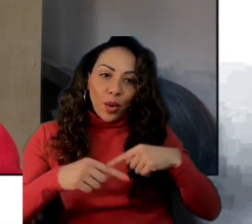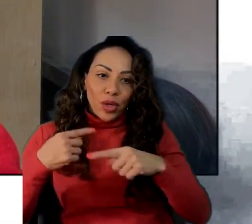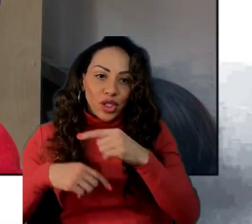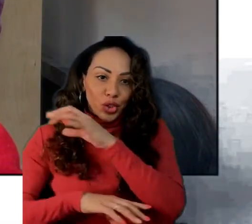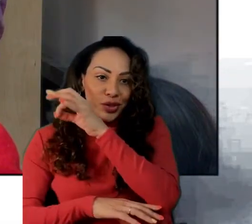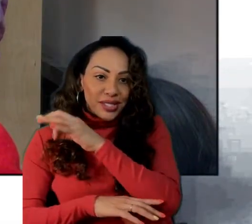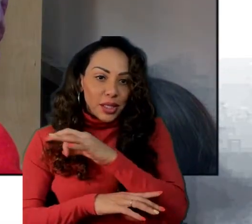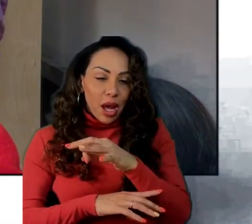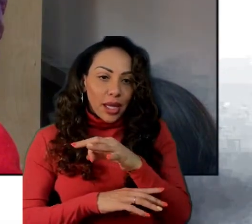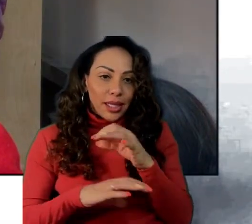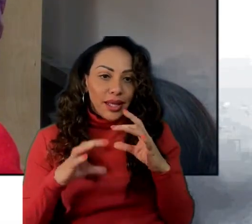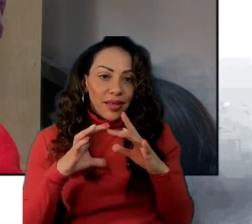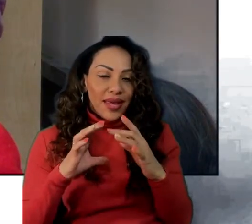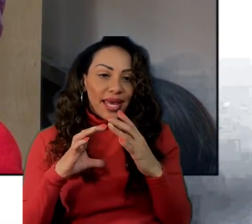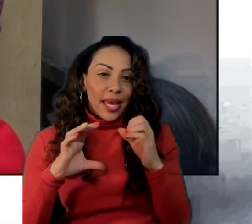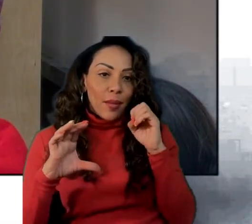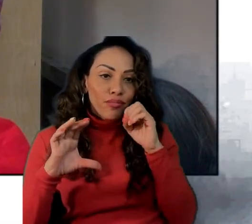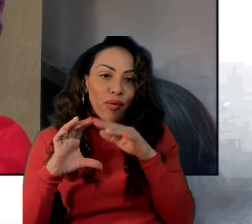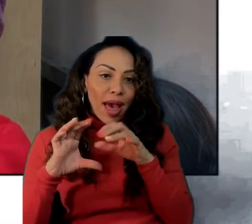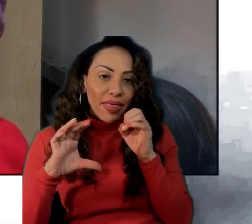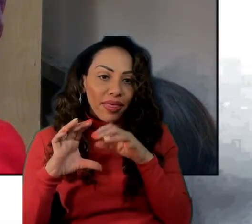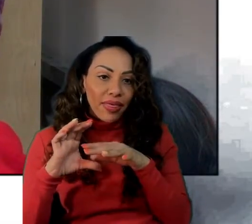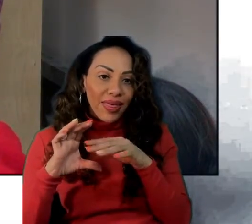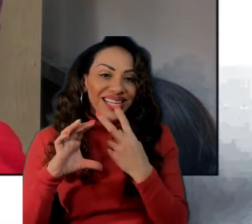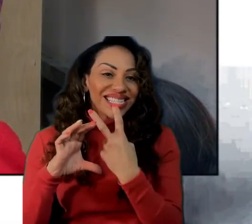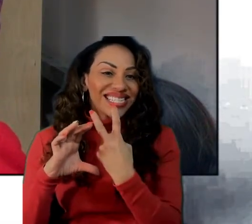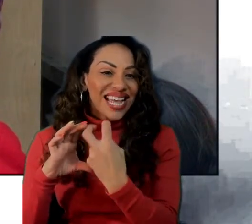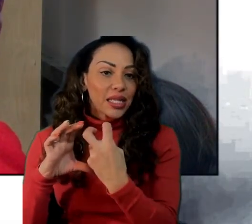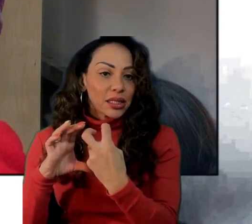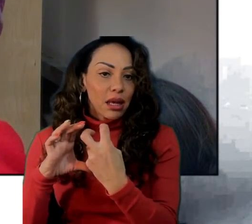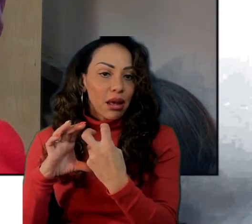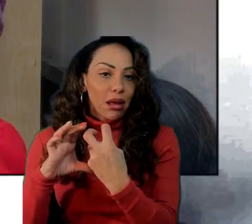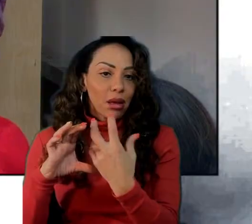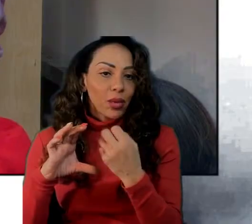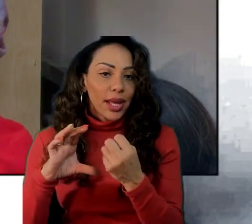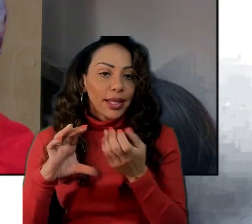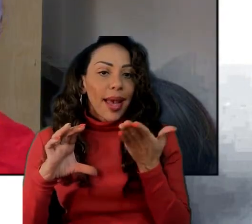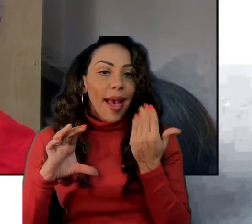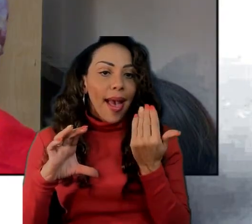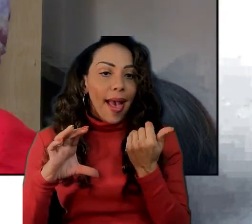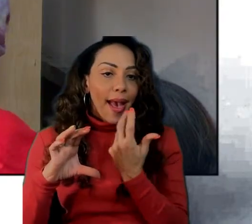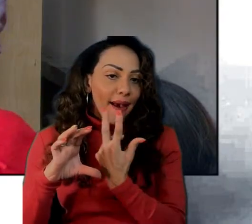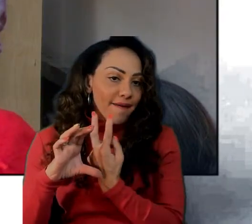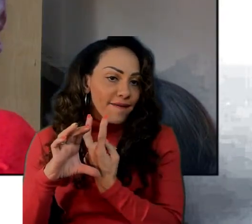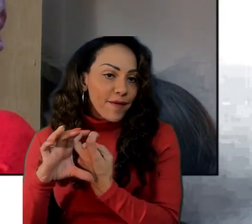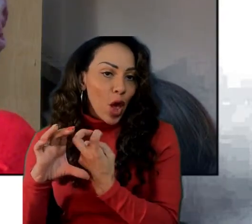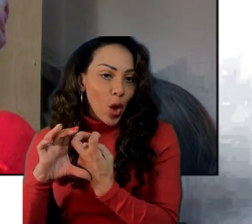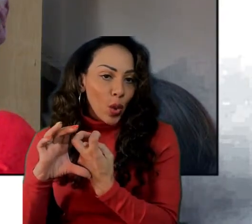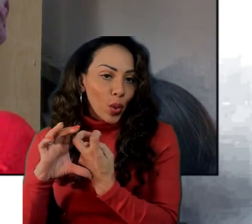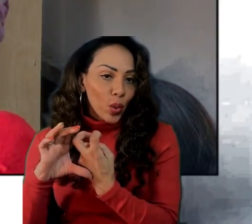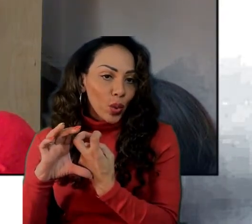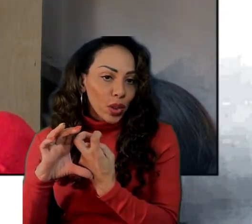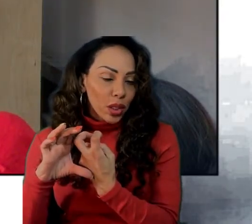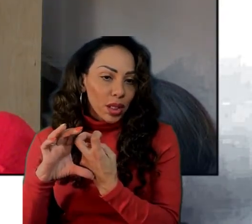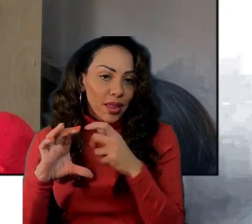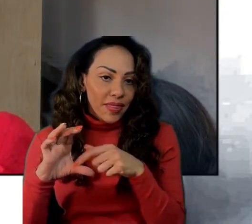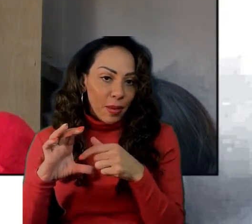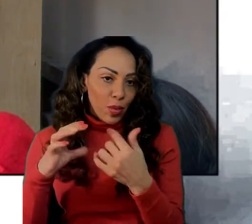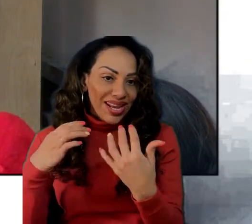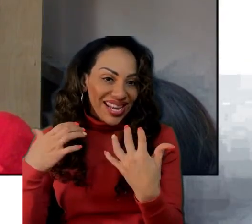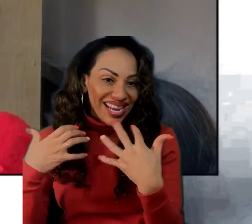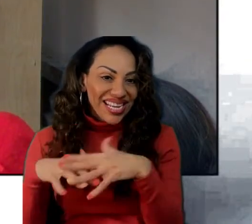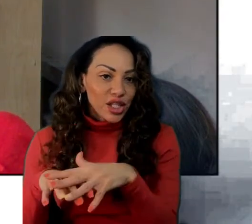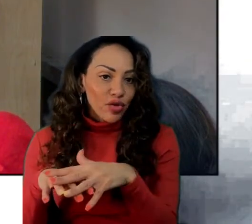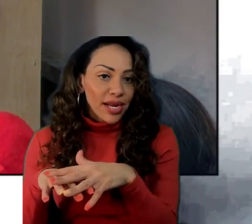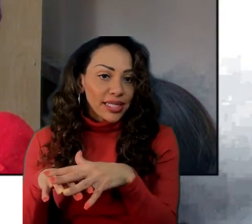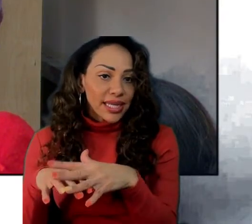an airflow sensor, and then we integrated that into the system also with sound.